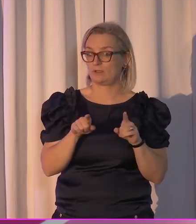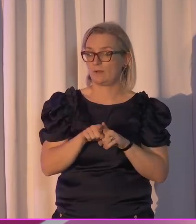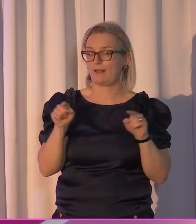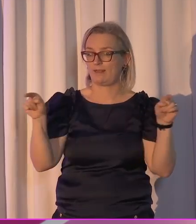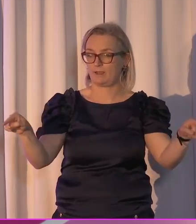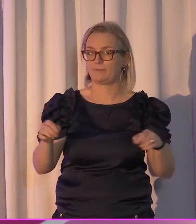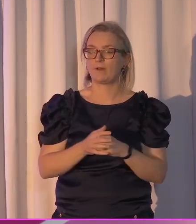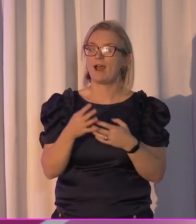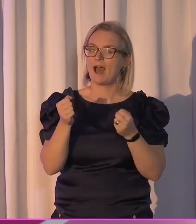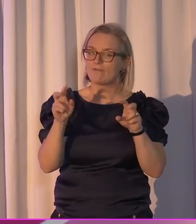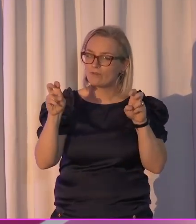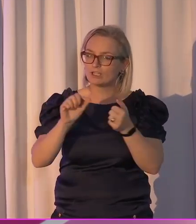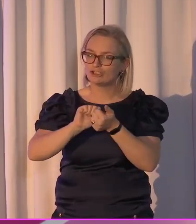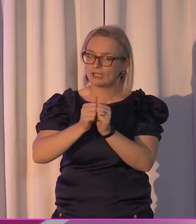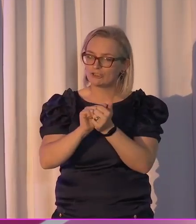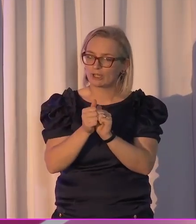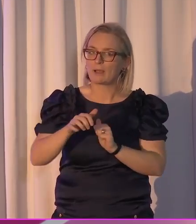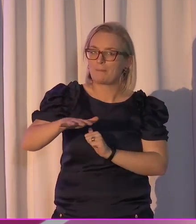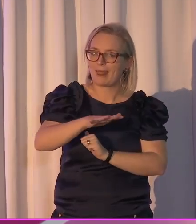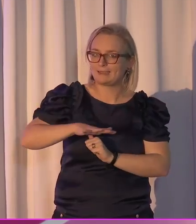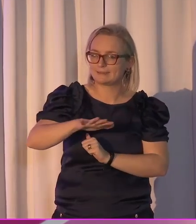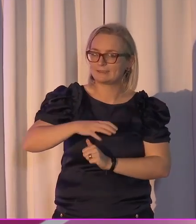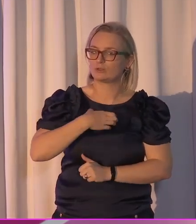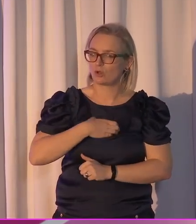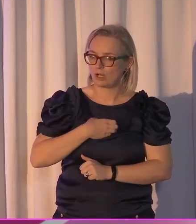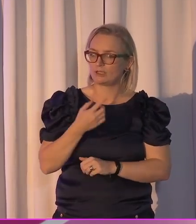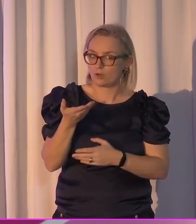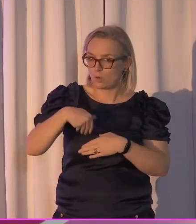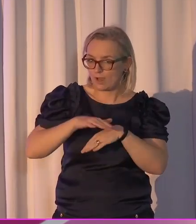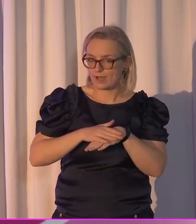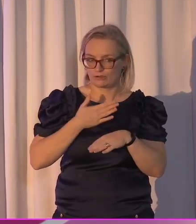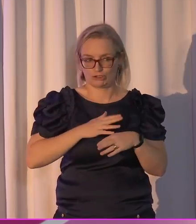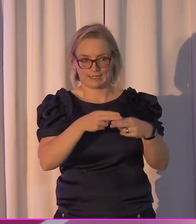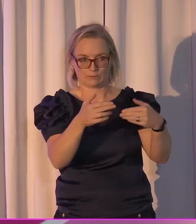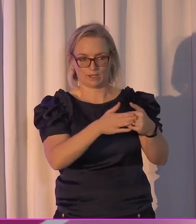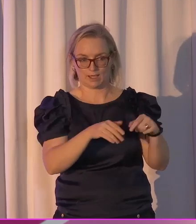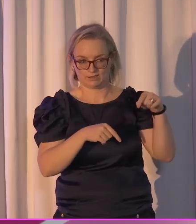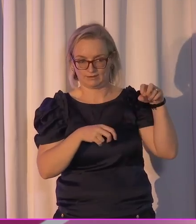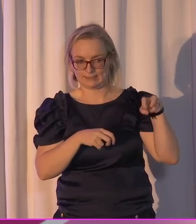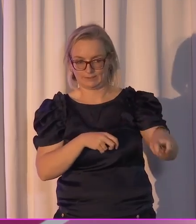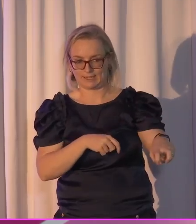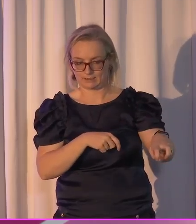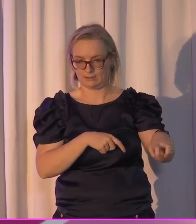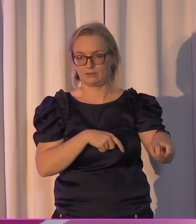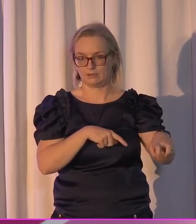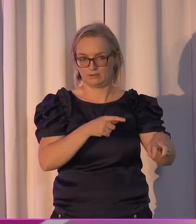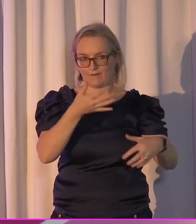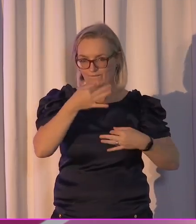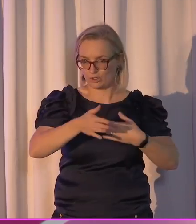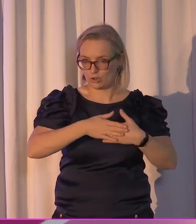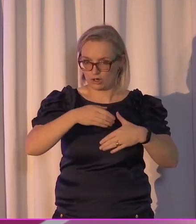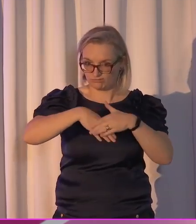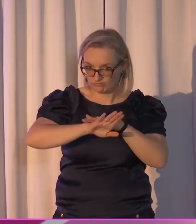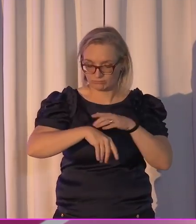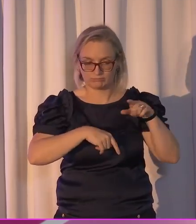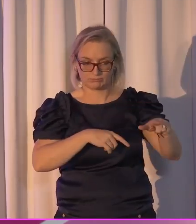also have a changing places toilet available this year. It's just outside the main entrance downstairs, so you might likely have passed